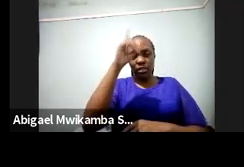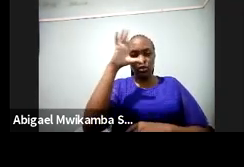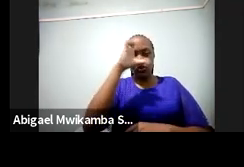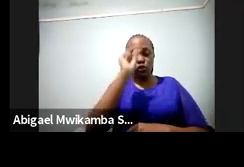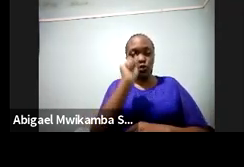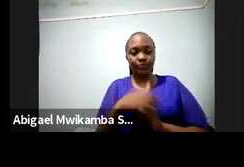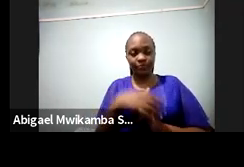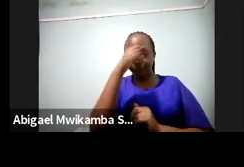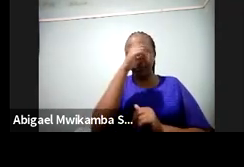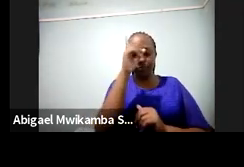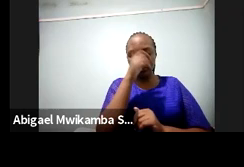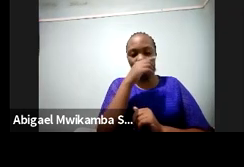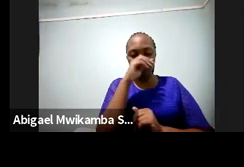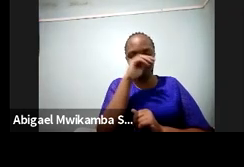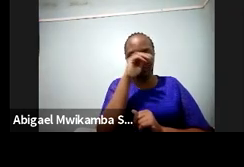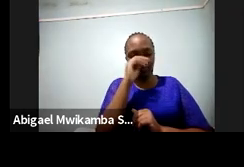all right.